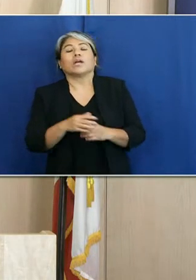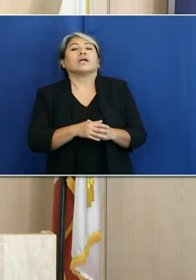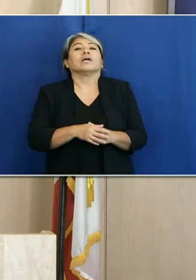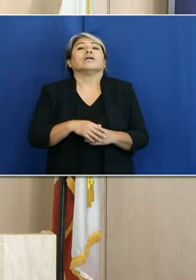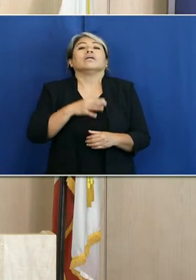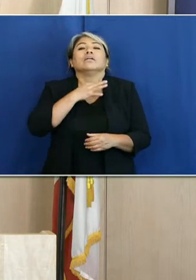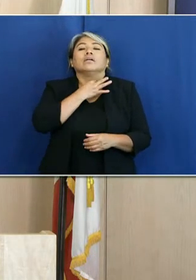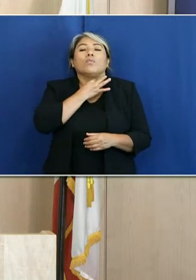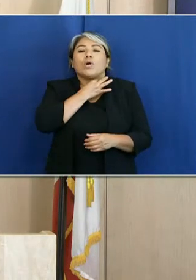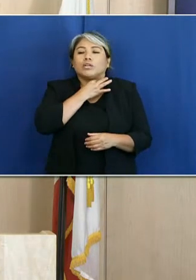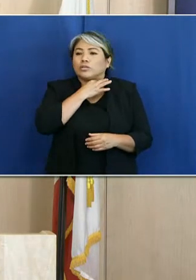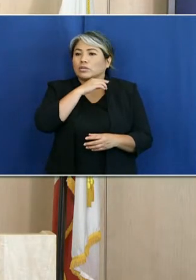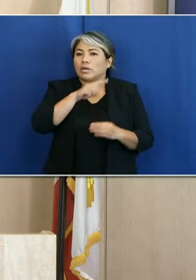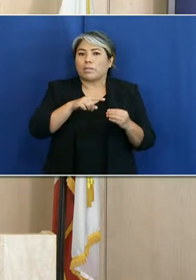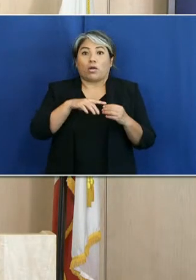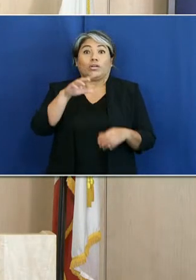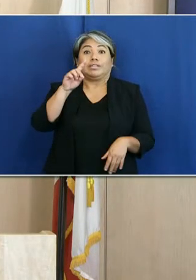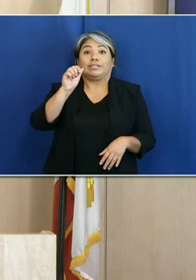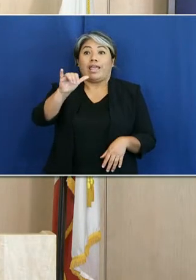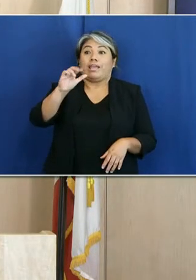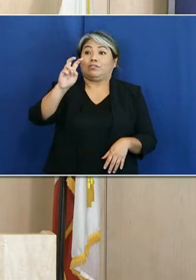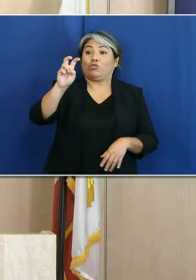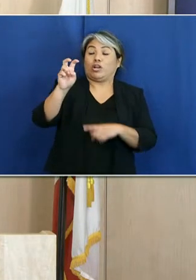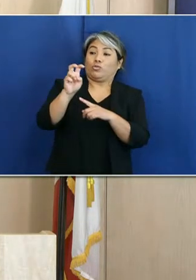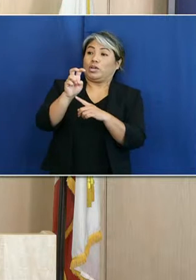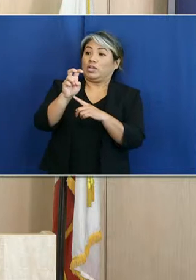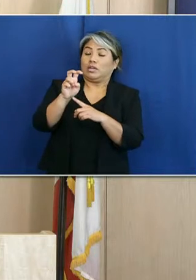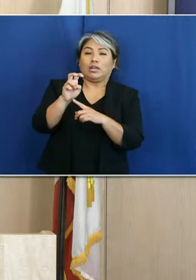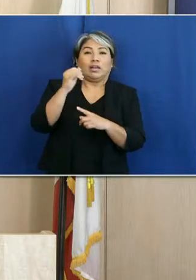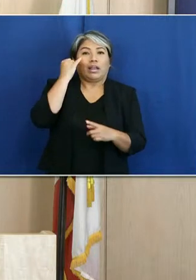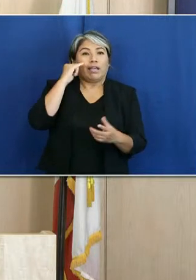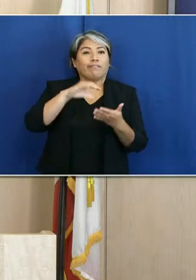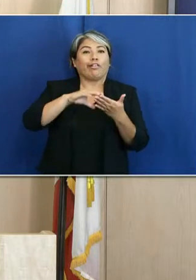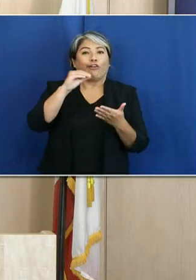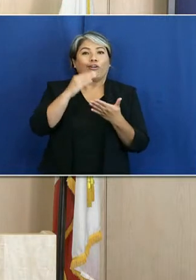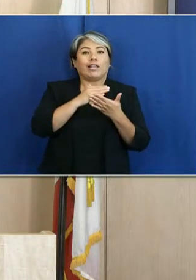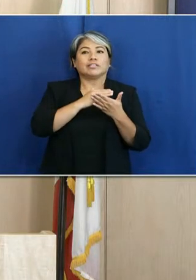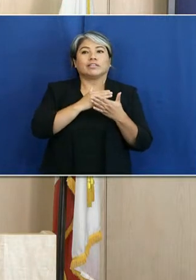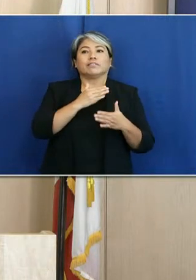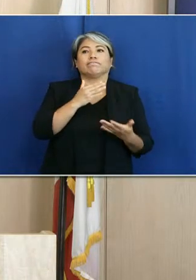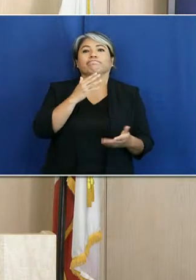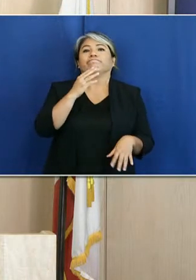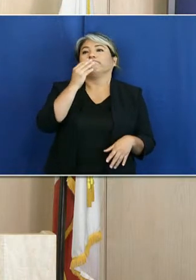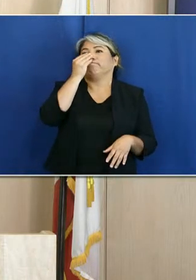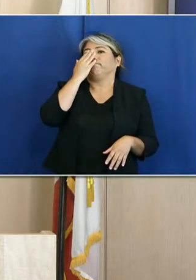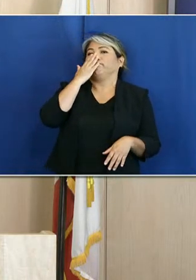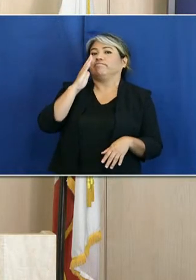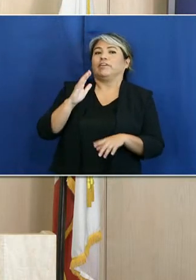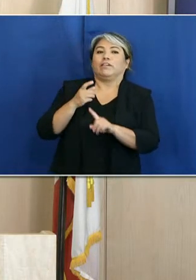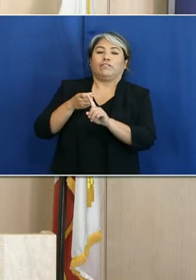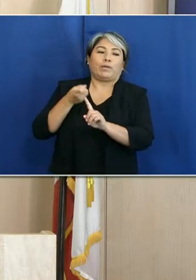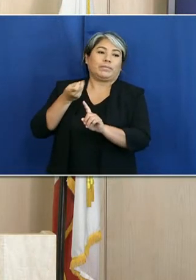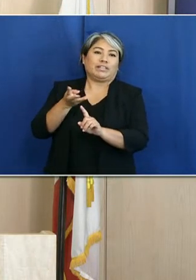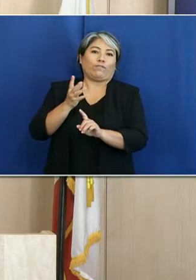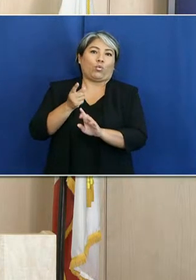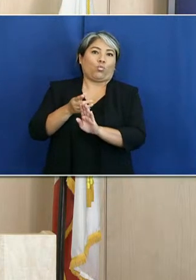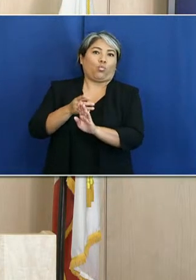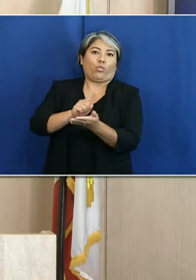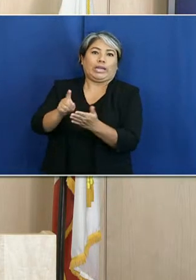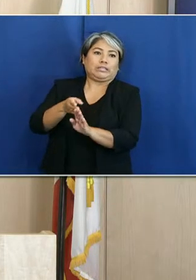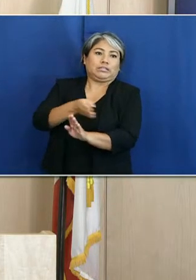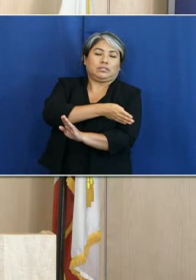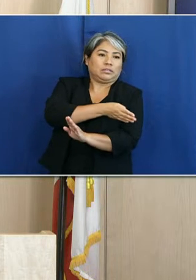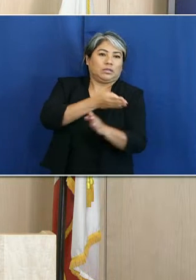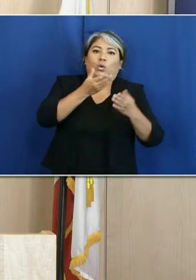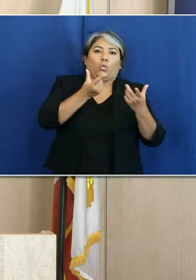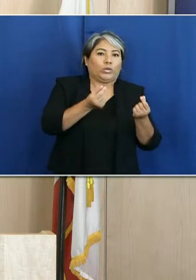I'm wondering on day 200 if there's any lessons learned from the past, several weeks even, of what to do